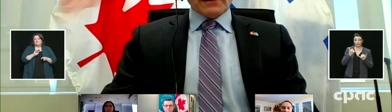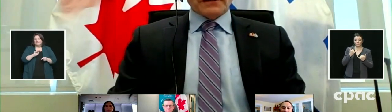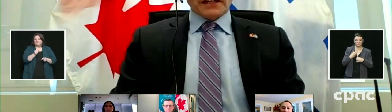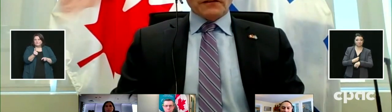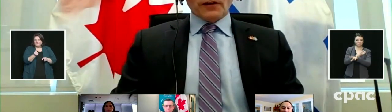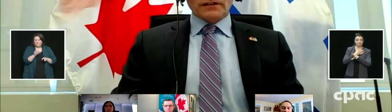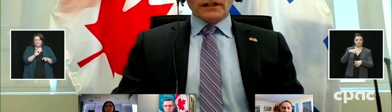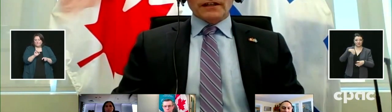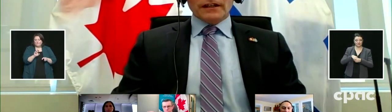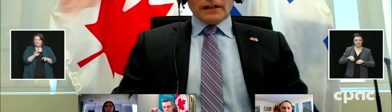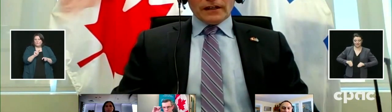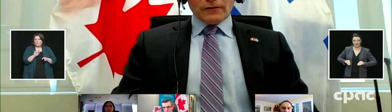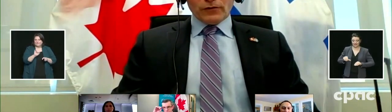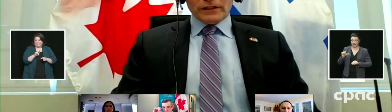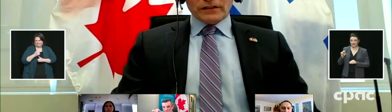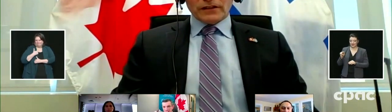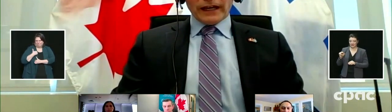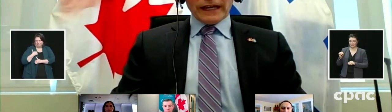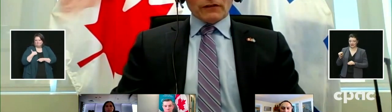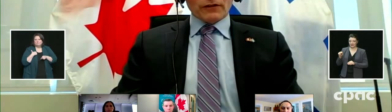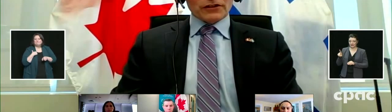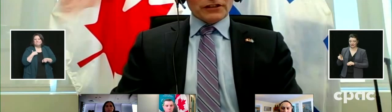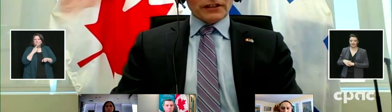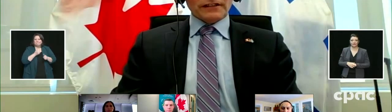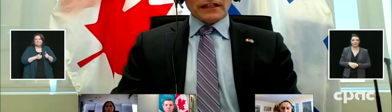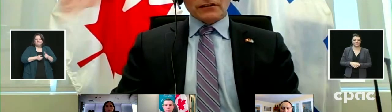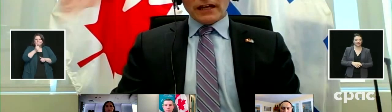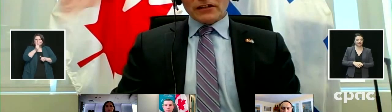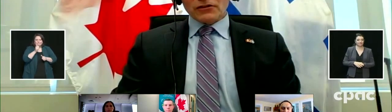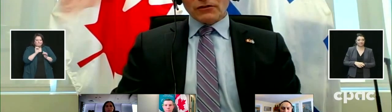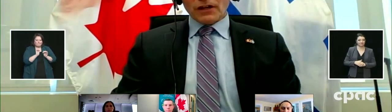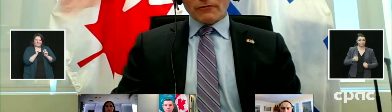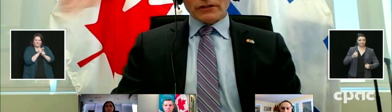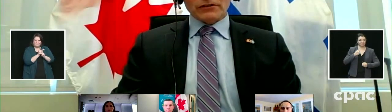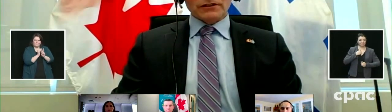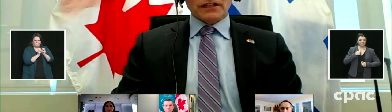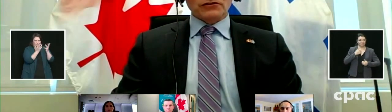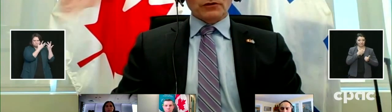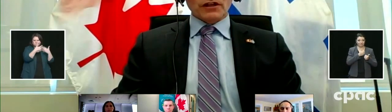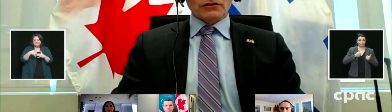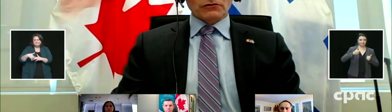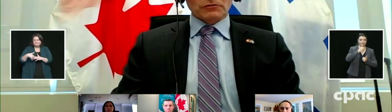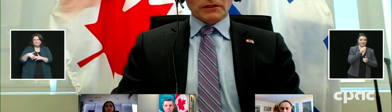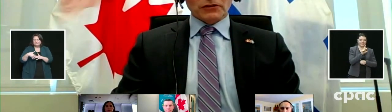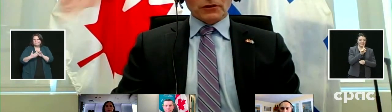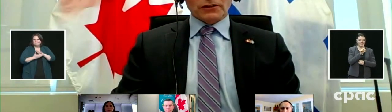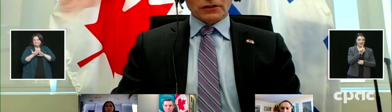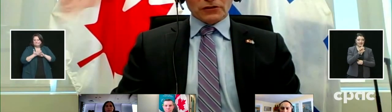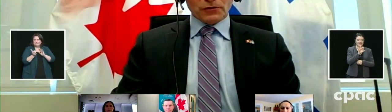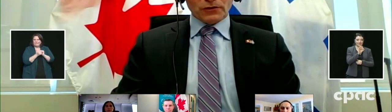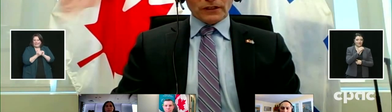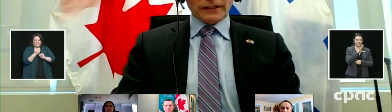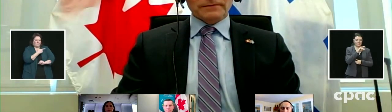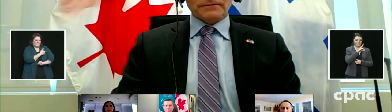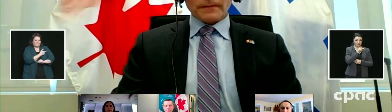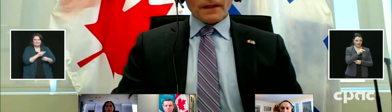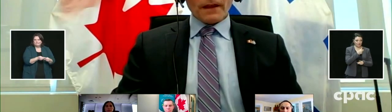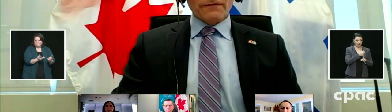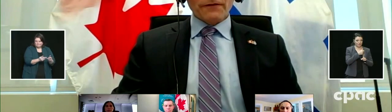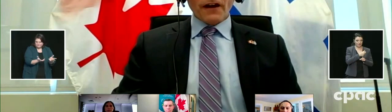Major-General Dany Fortin, who is the head of logistics at the National Operations Center, will also speak to us